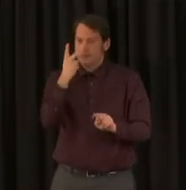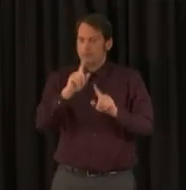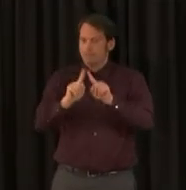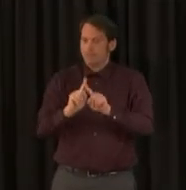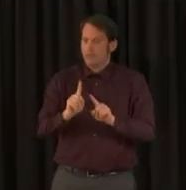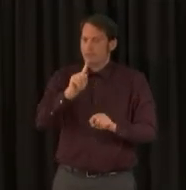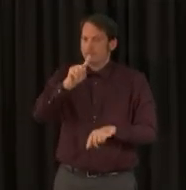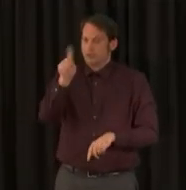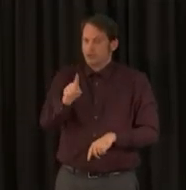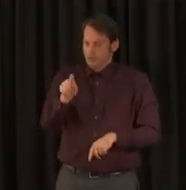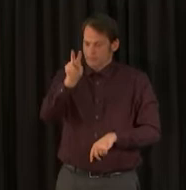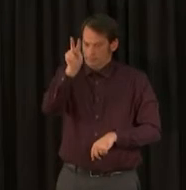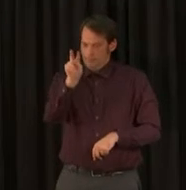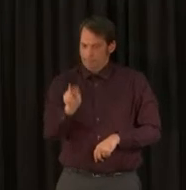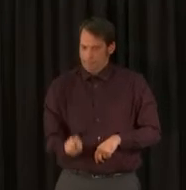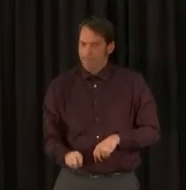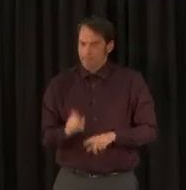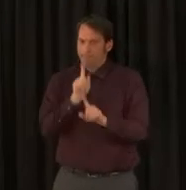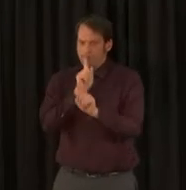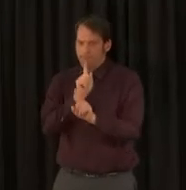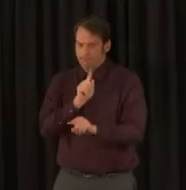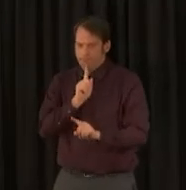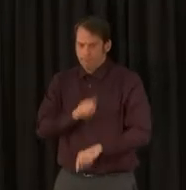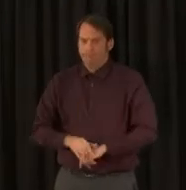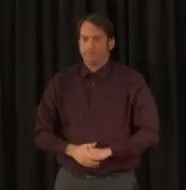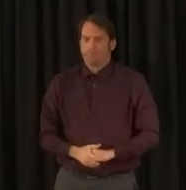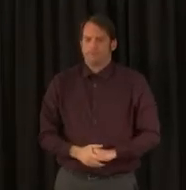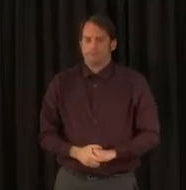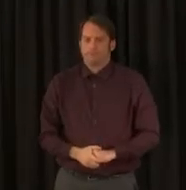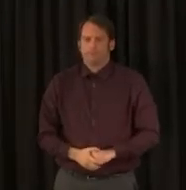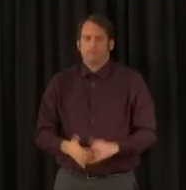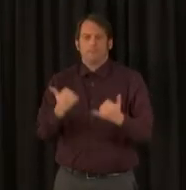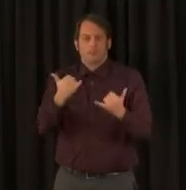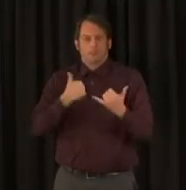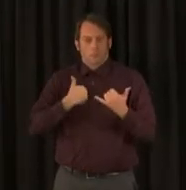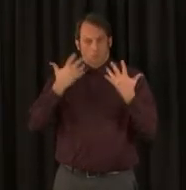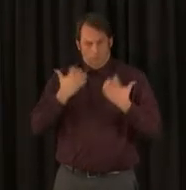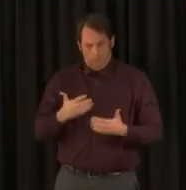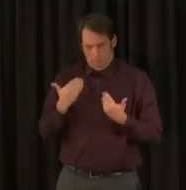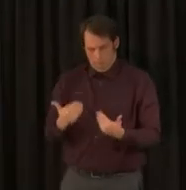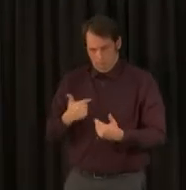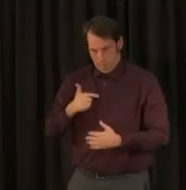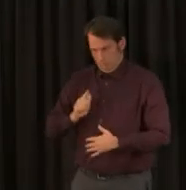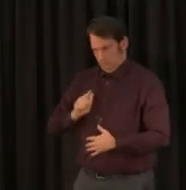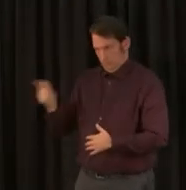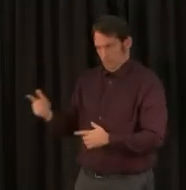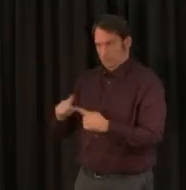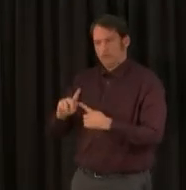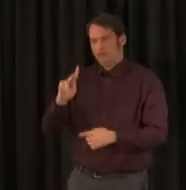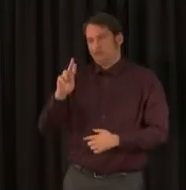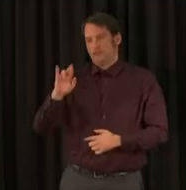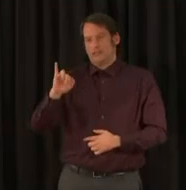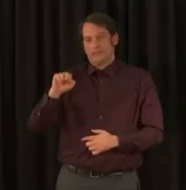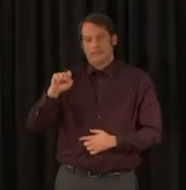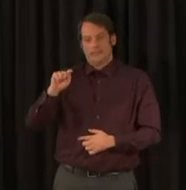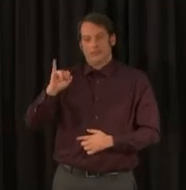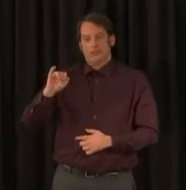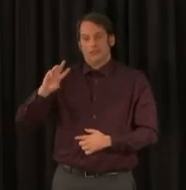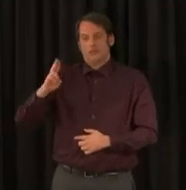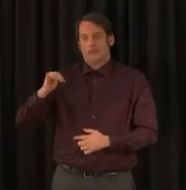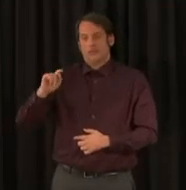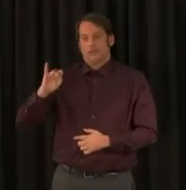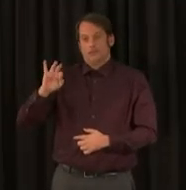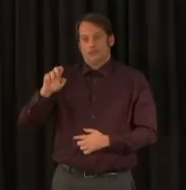guests. But what I want to do now is bring into the conversation Christy Whitfield, the Director of the Department of Small Local Business